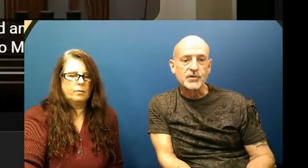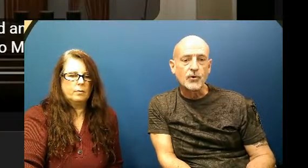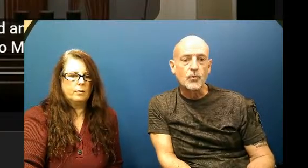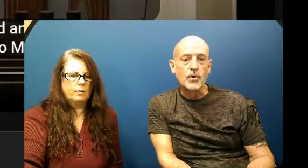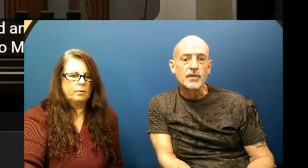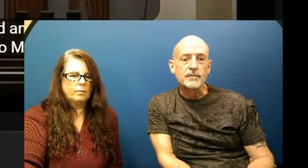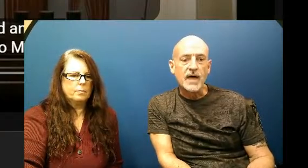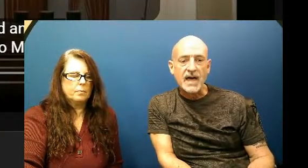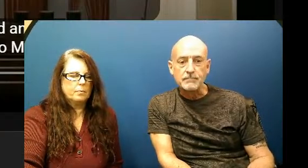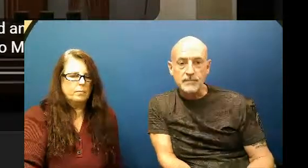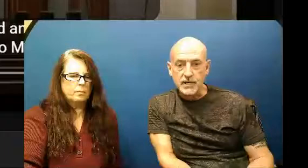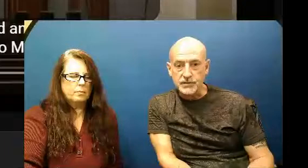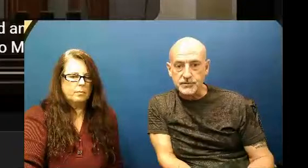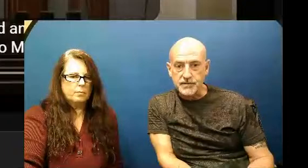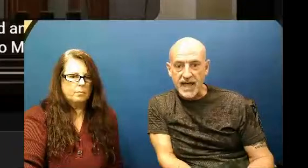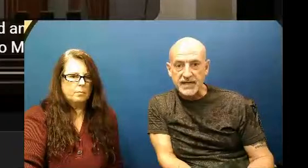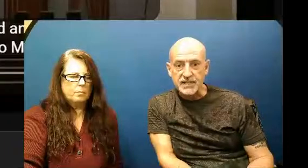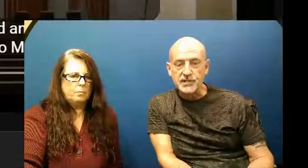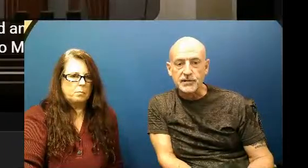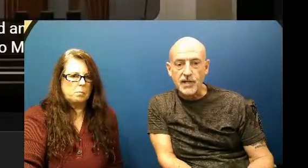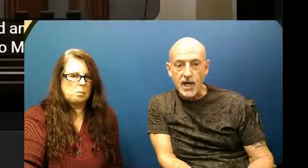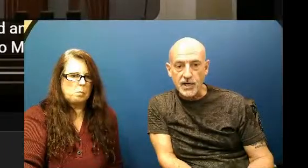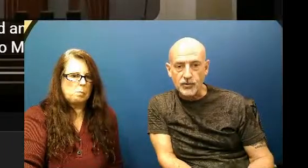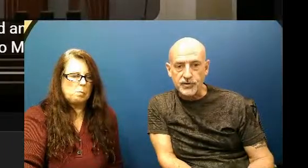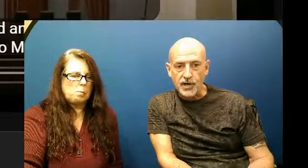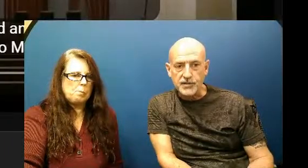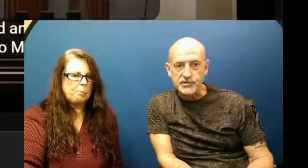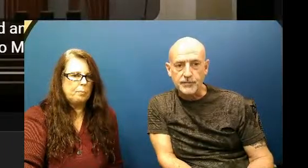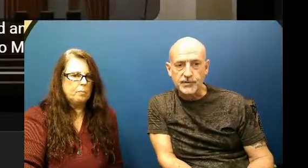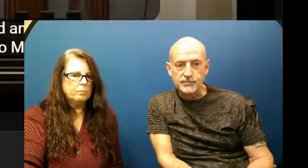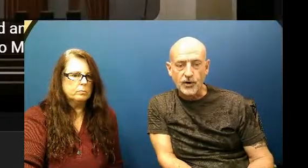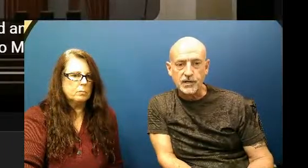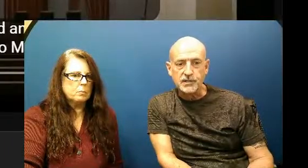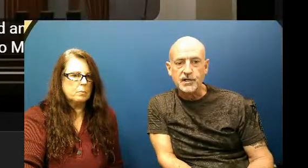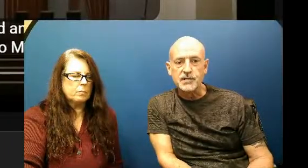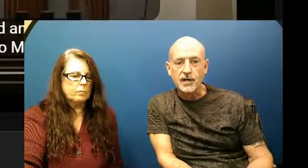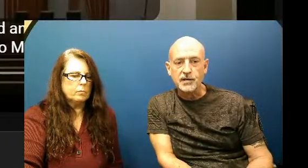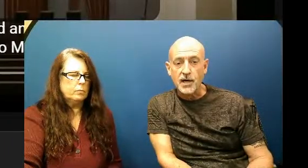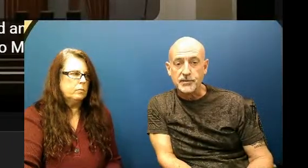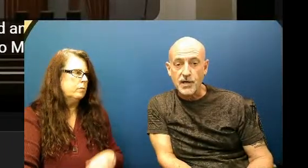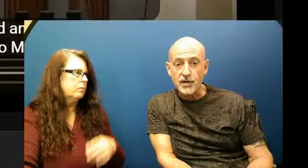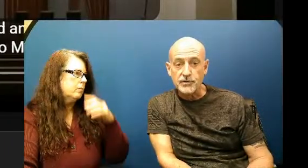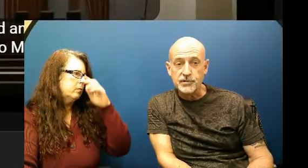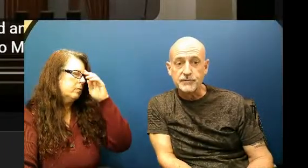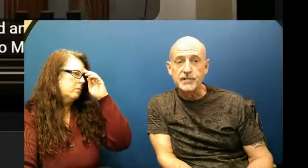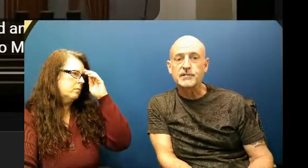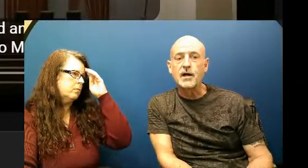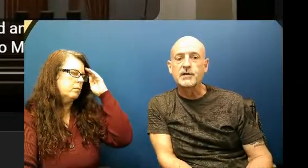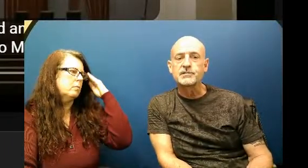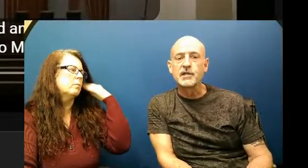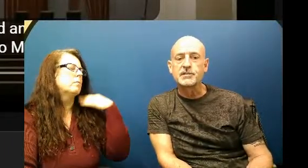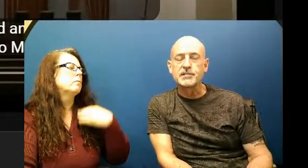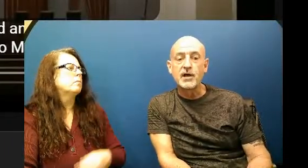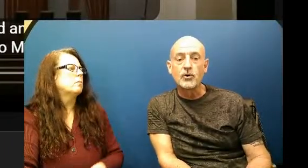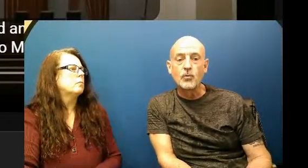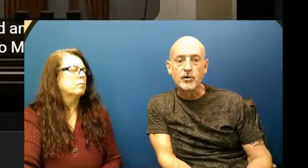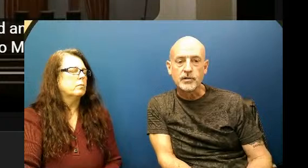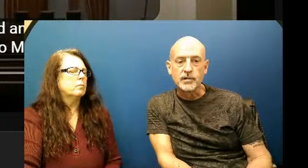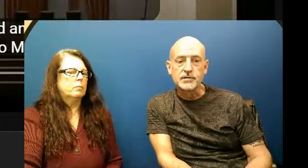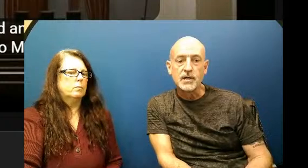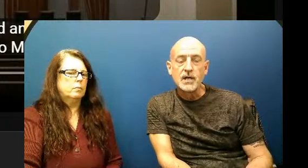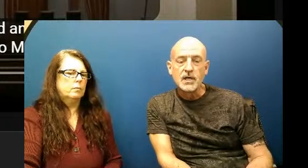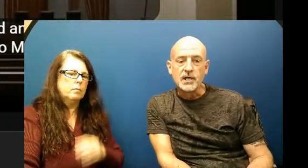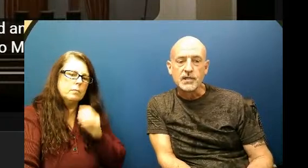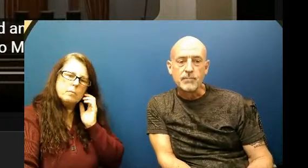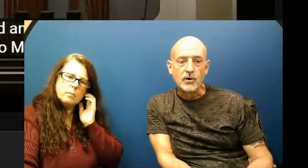And so that is in line with the concept of targeting TikTok and not the others. If TikTok is at a scale where